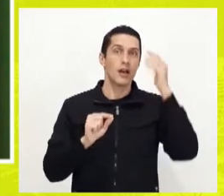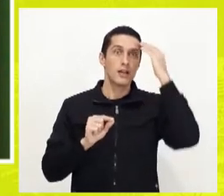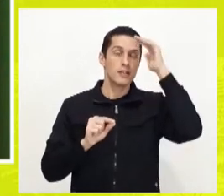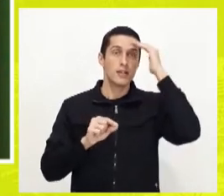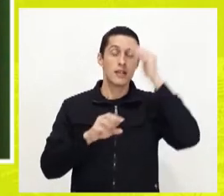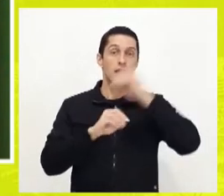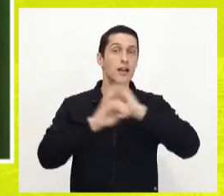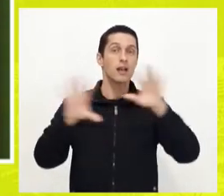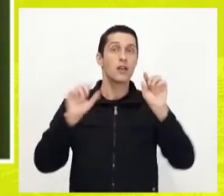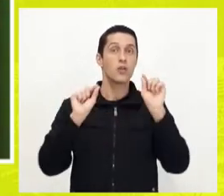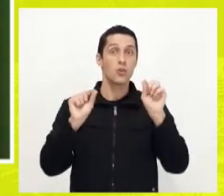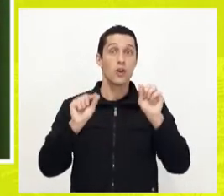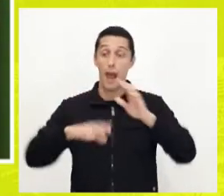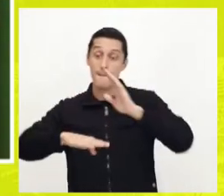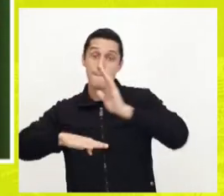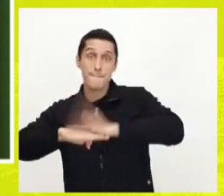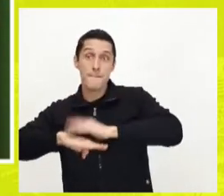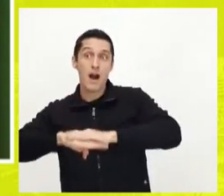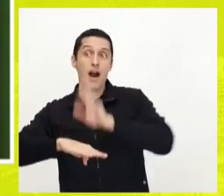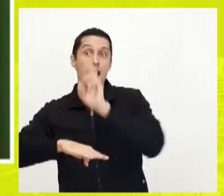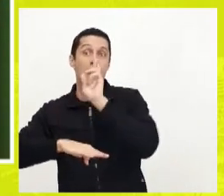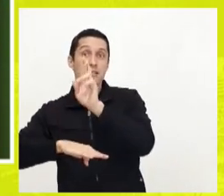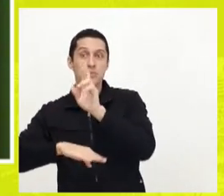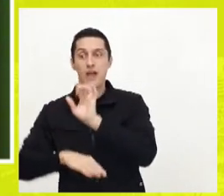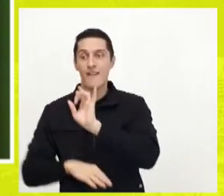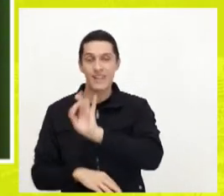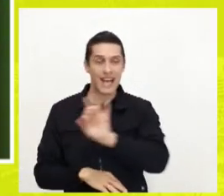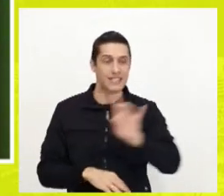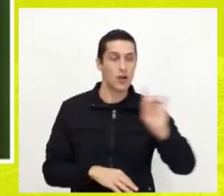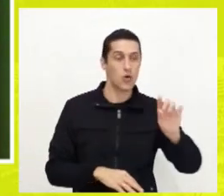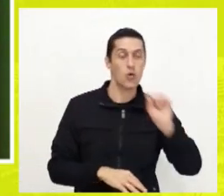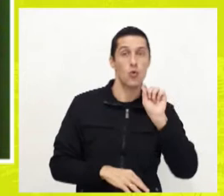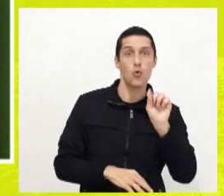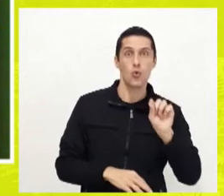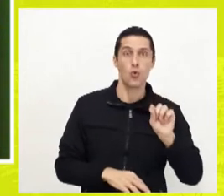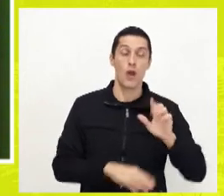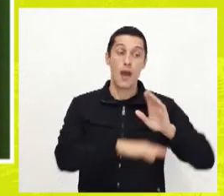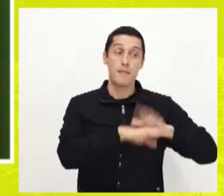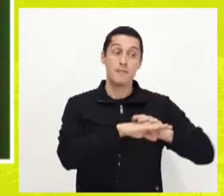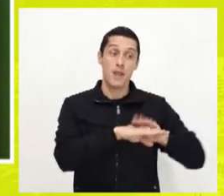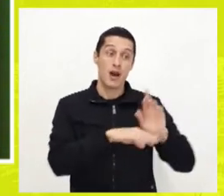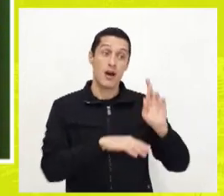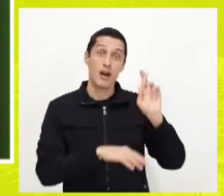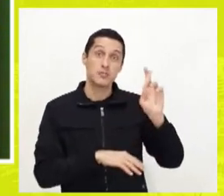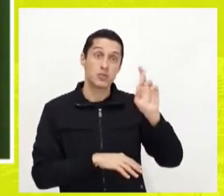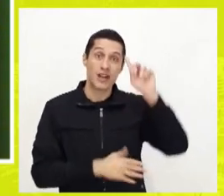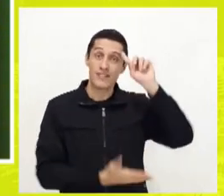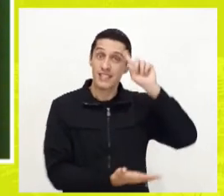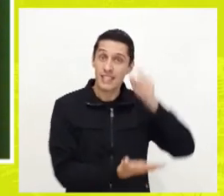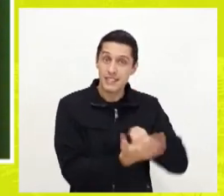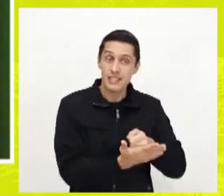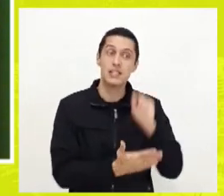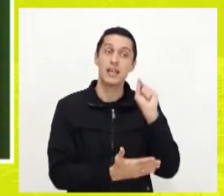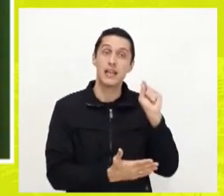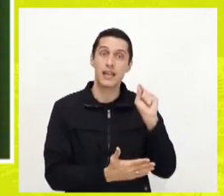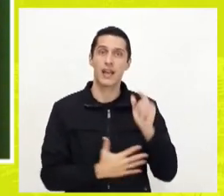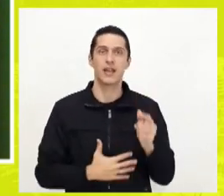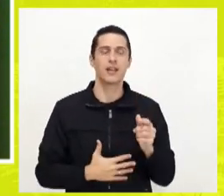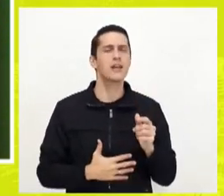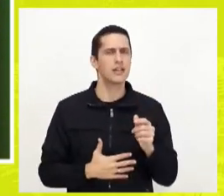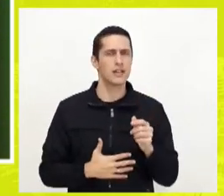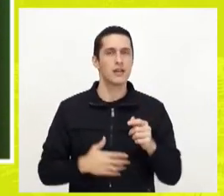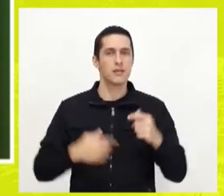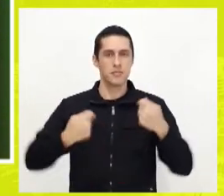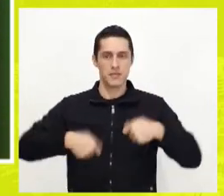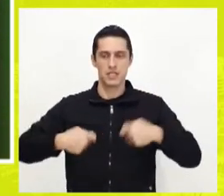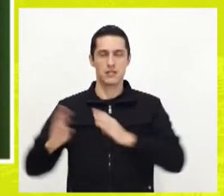it was really clear who was doing what who who was deciding so the three ideas